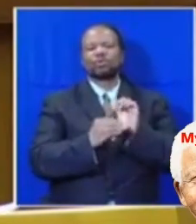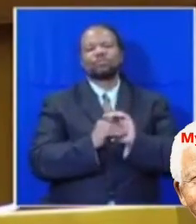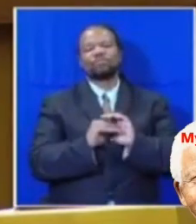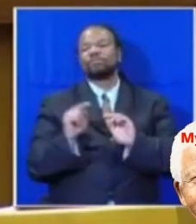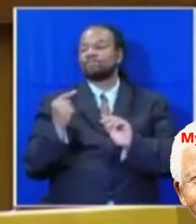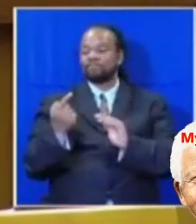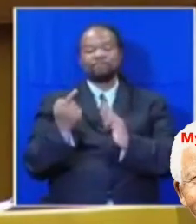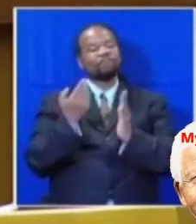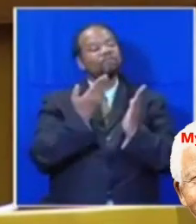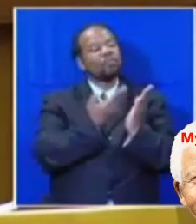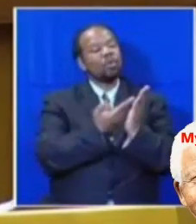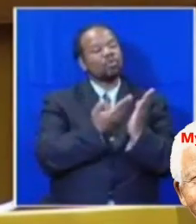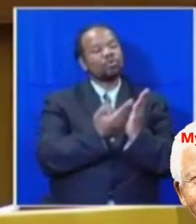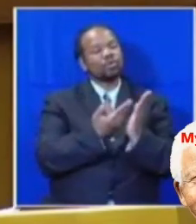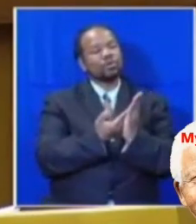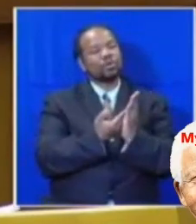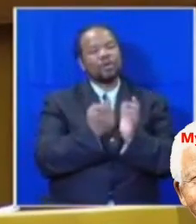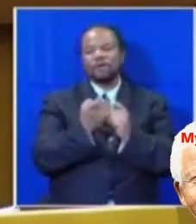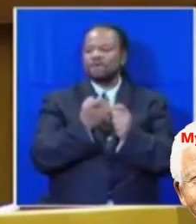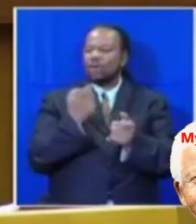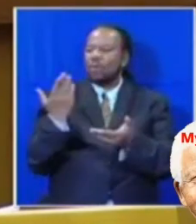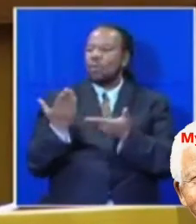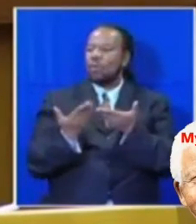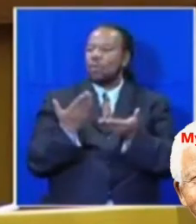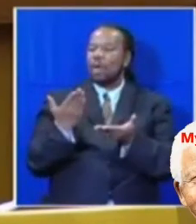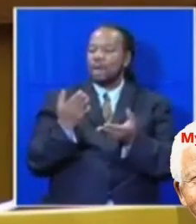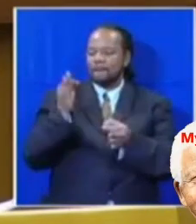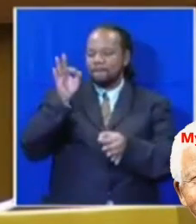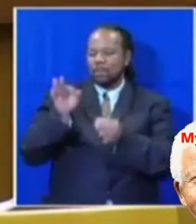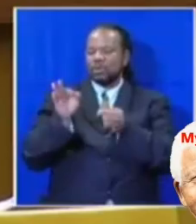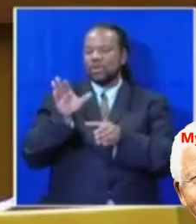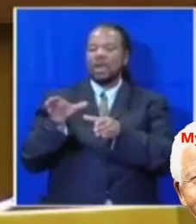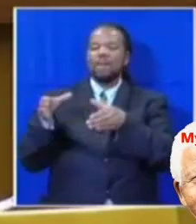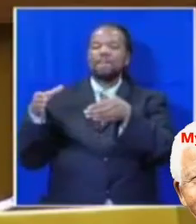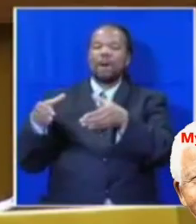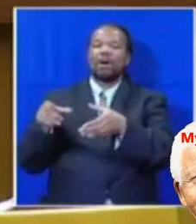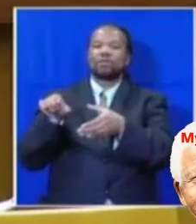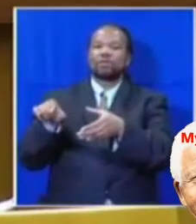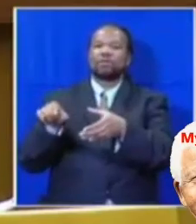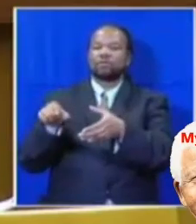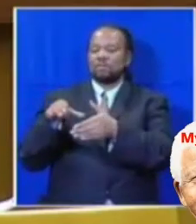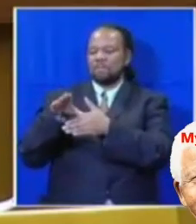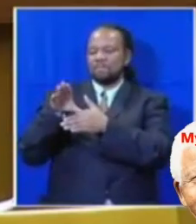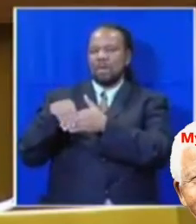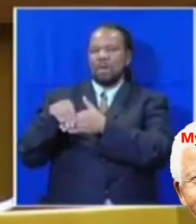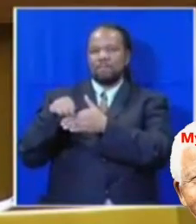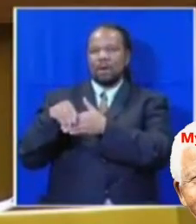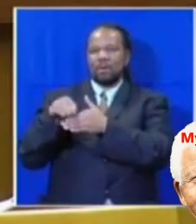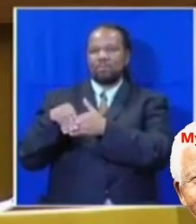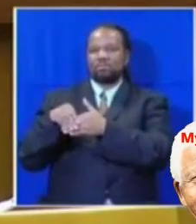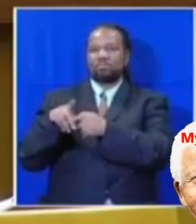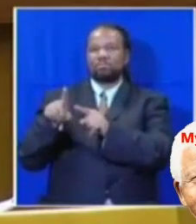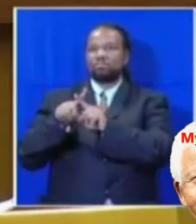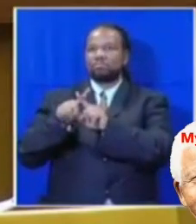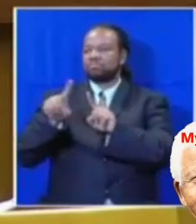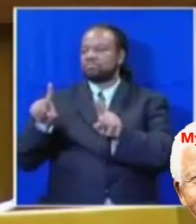motion is coming from a party whose members, I can dare say, have never stepped into any of